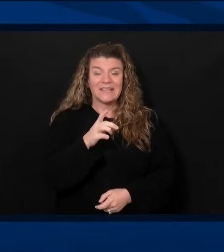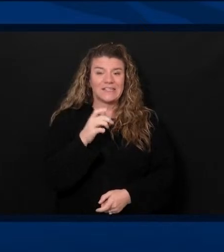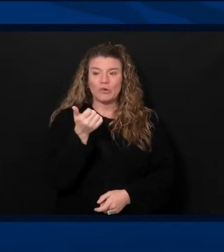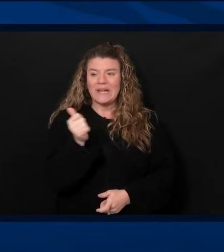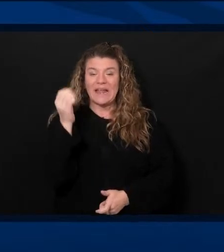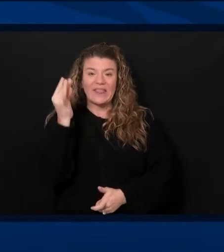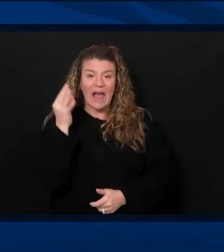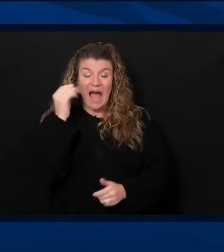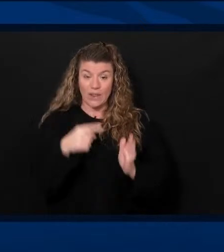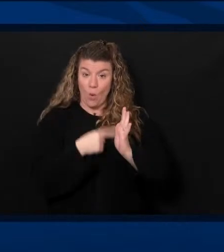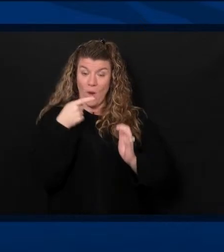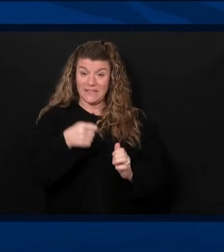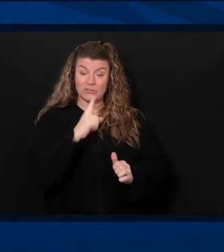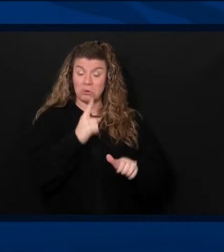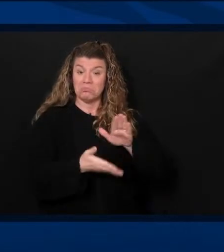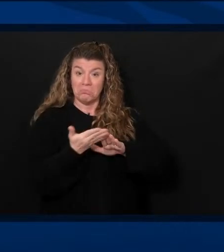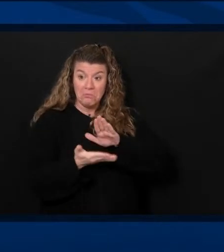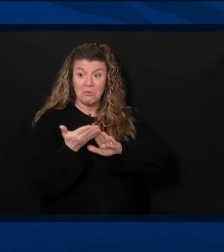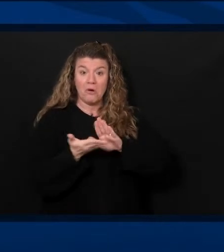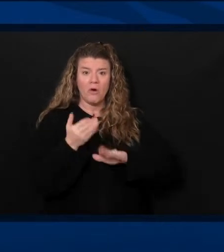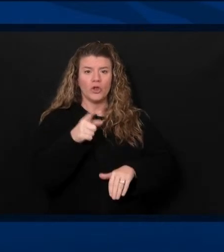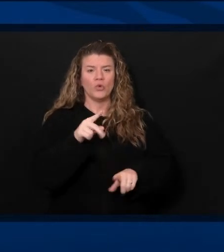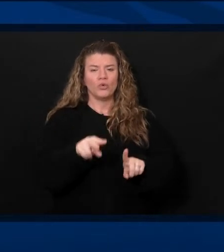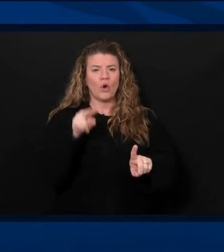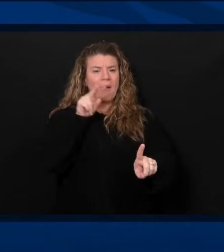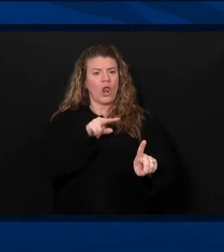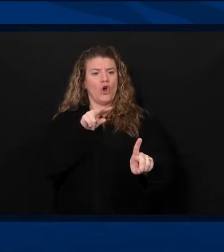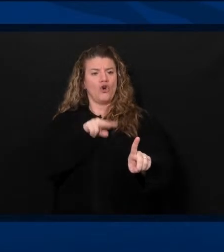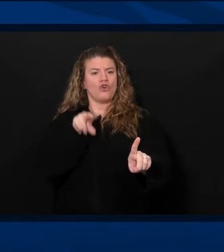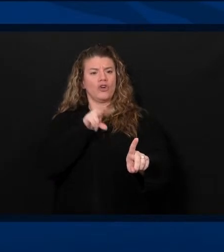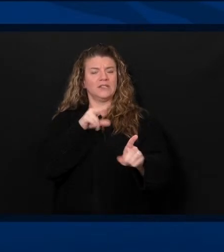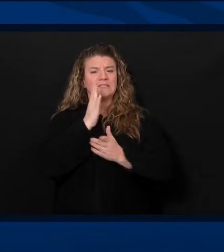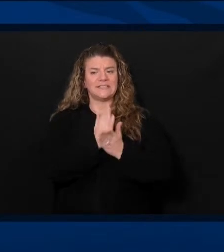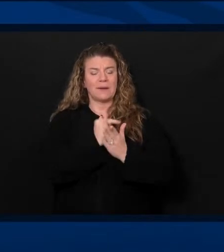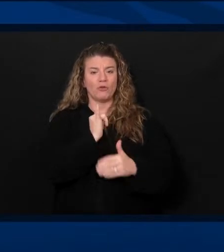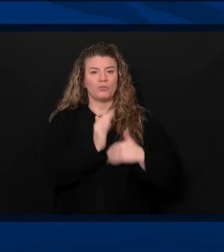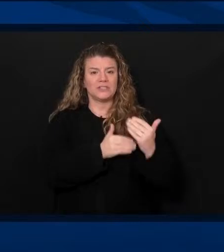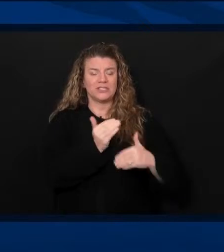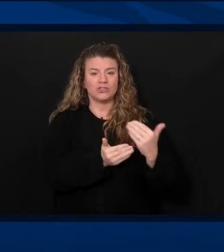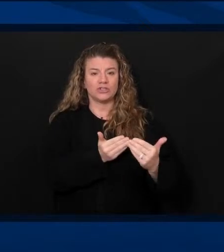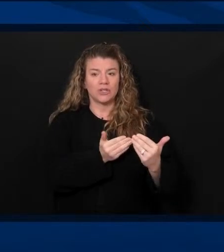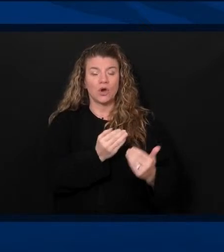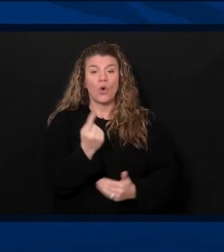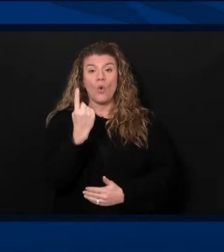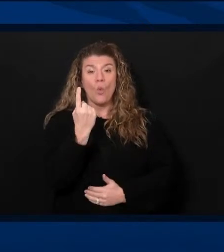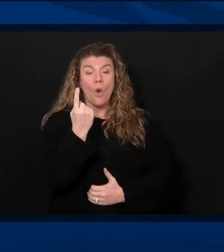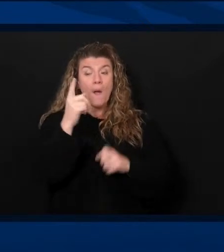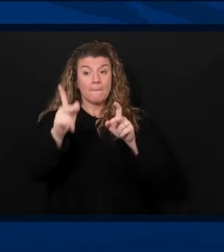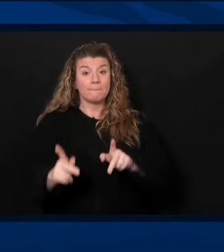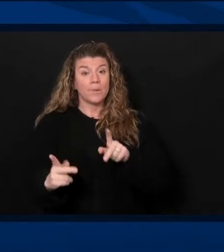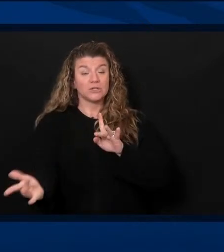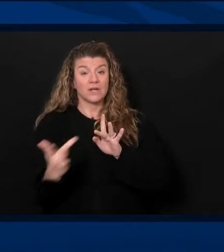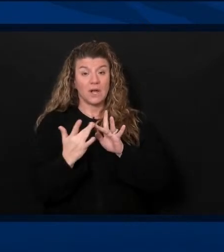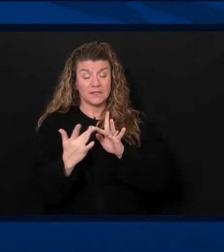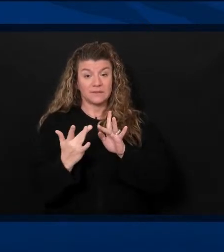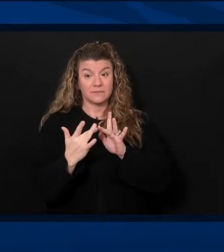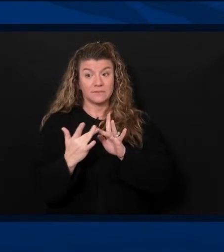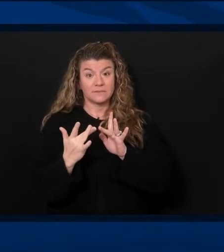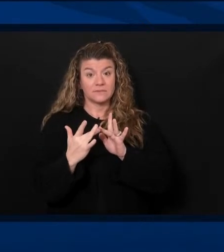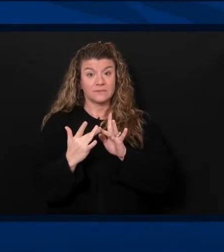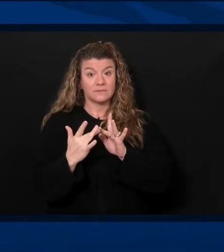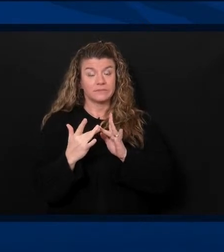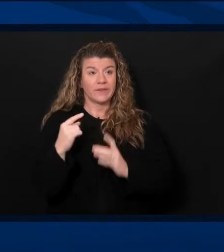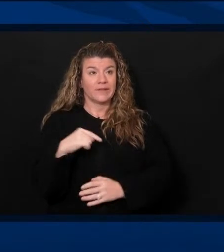to, once you get this thing rolling for a couple of days, you go back and look at some of the procedures? One person who contacted us,